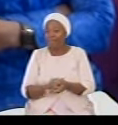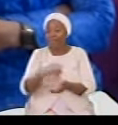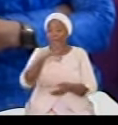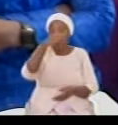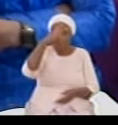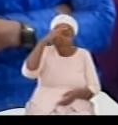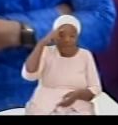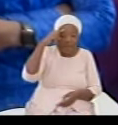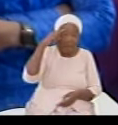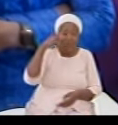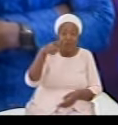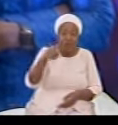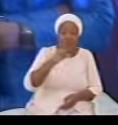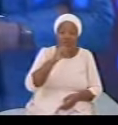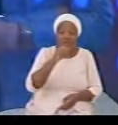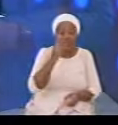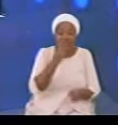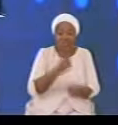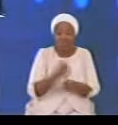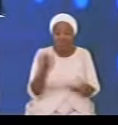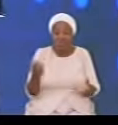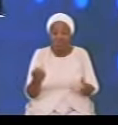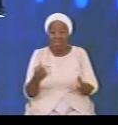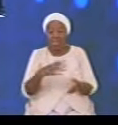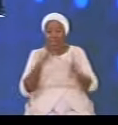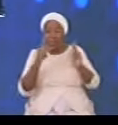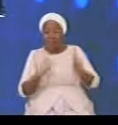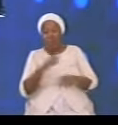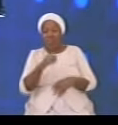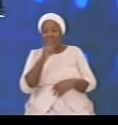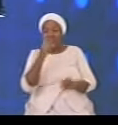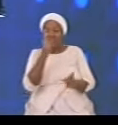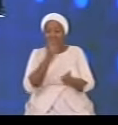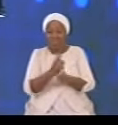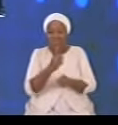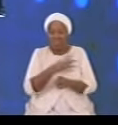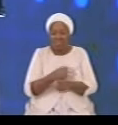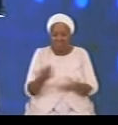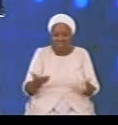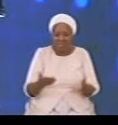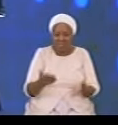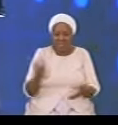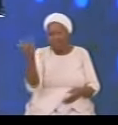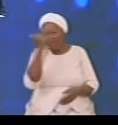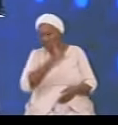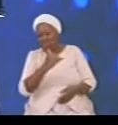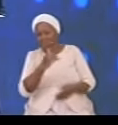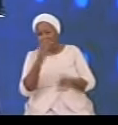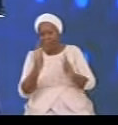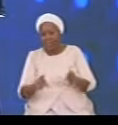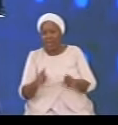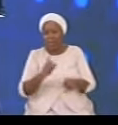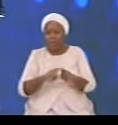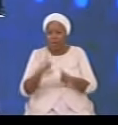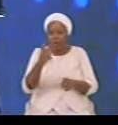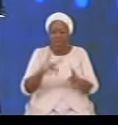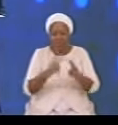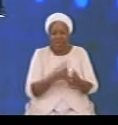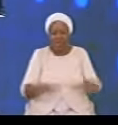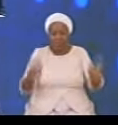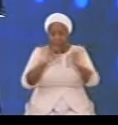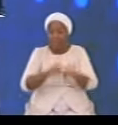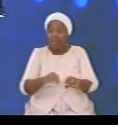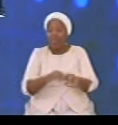Because you're not just an appendage. You're not just a redundant person. You'll be significant. Even